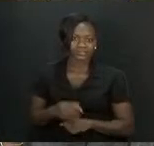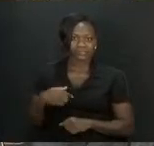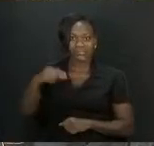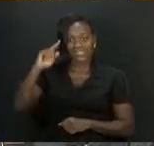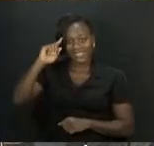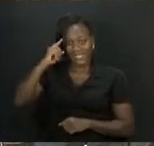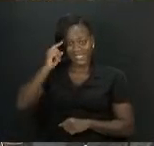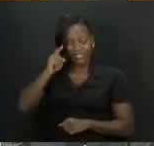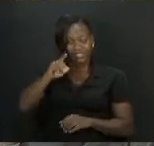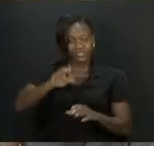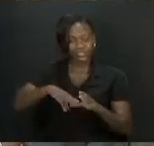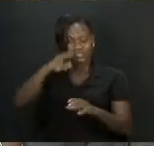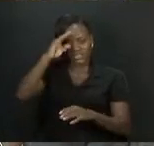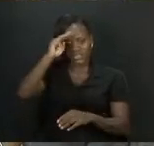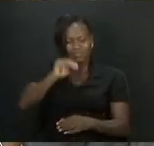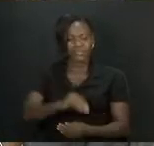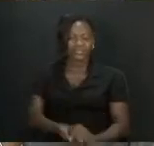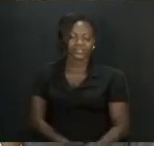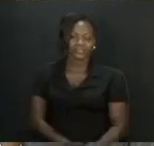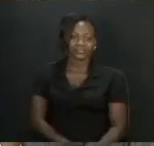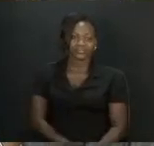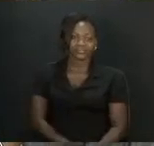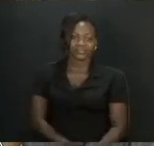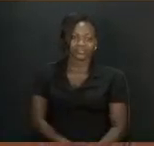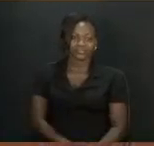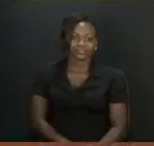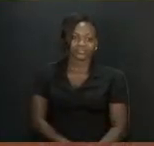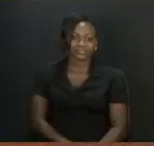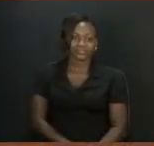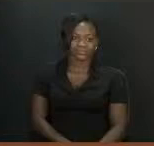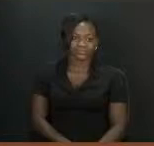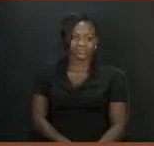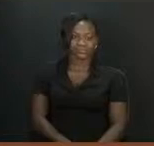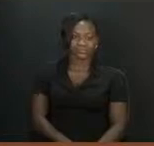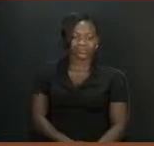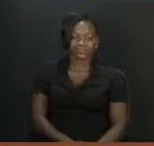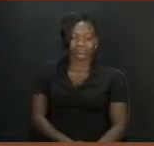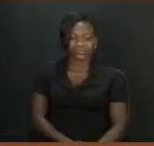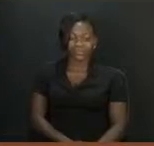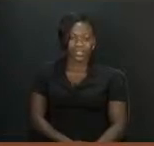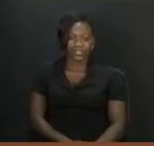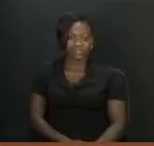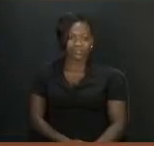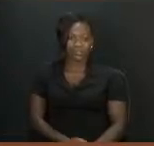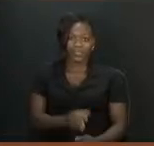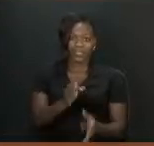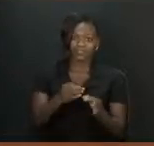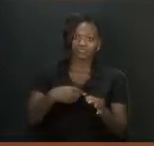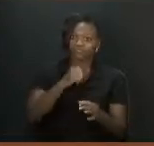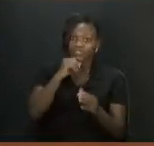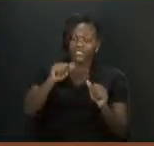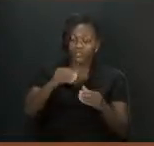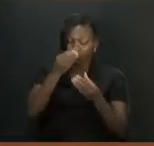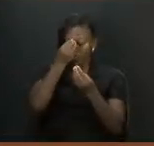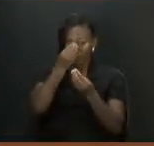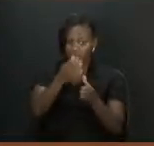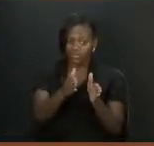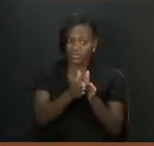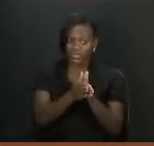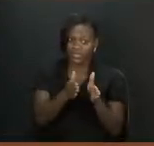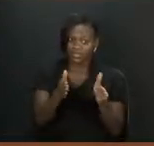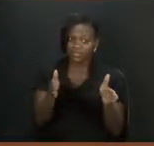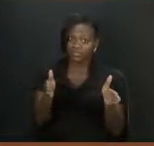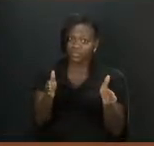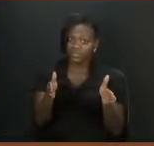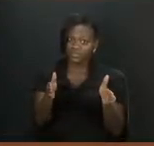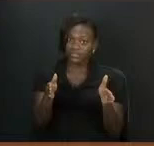are the chairman. So, by procedure, what happened if you are not able to comply with the timeline? Well, Mr. Speaker, you seek